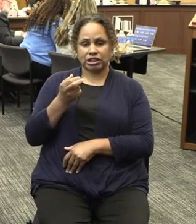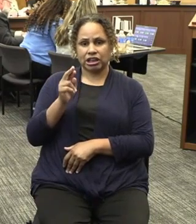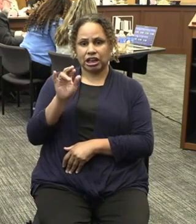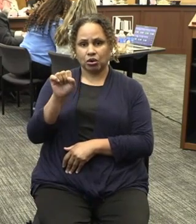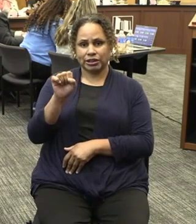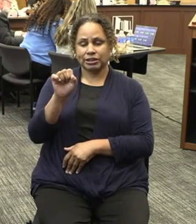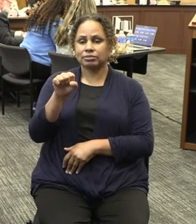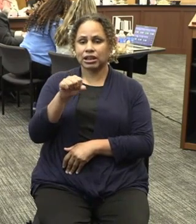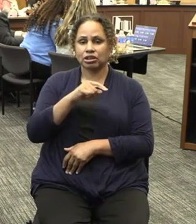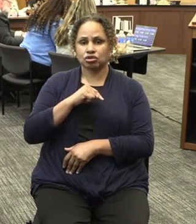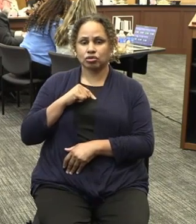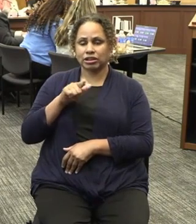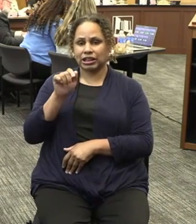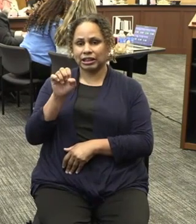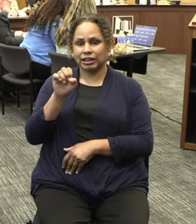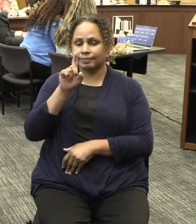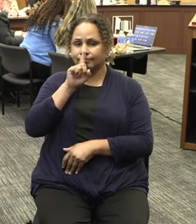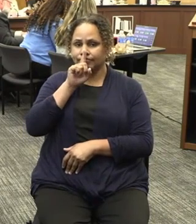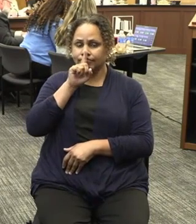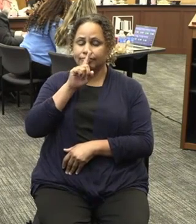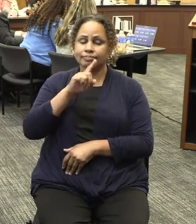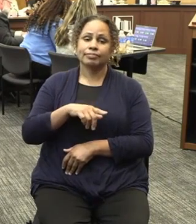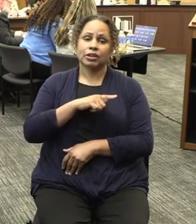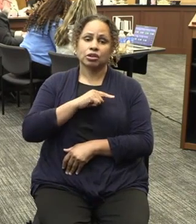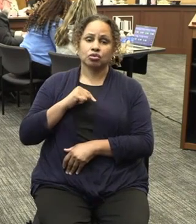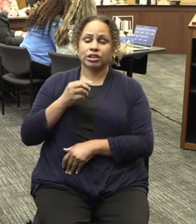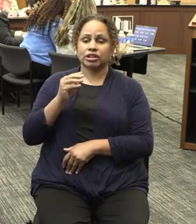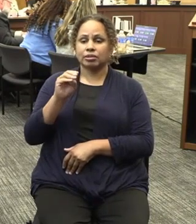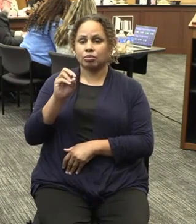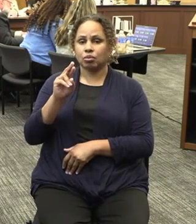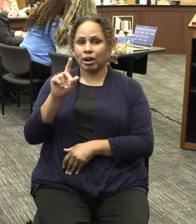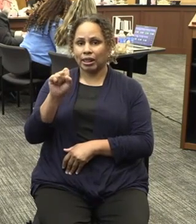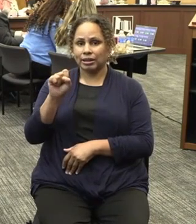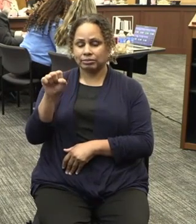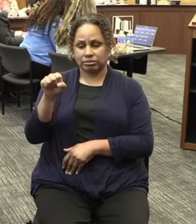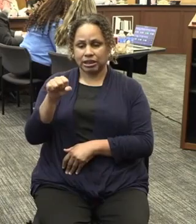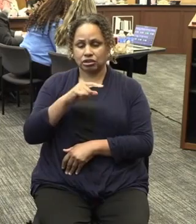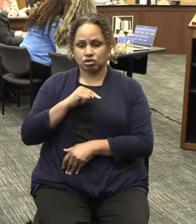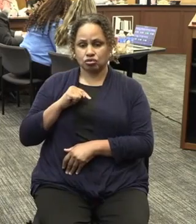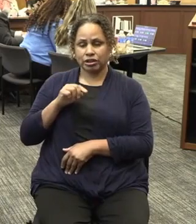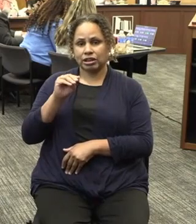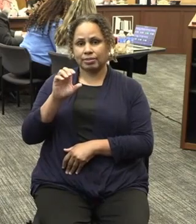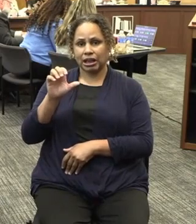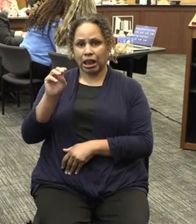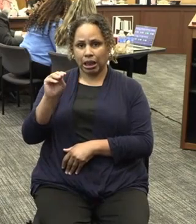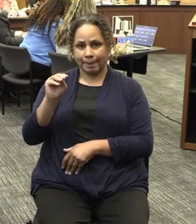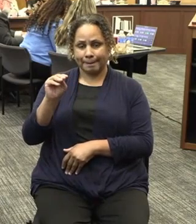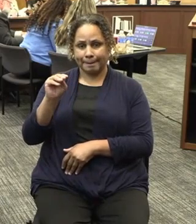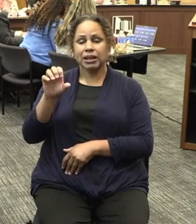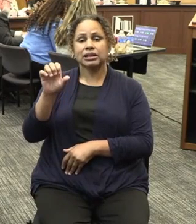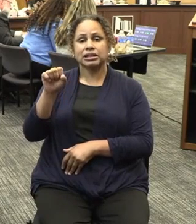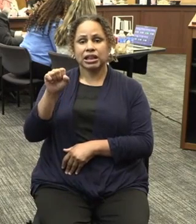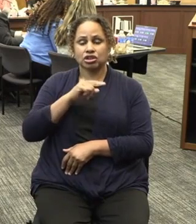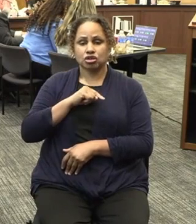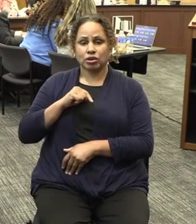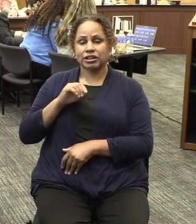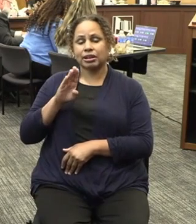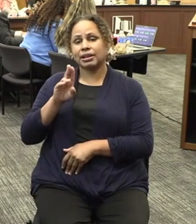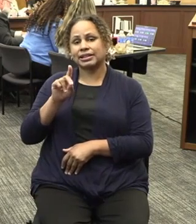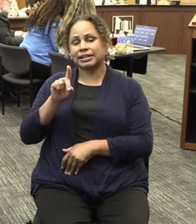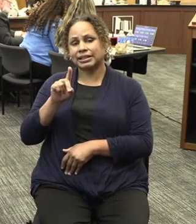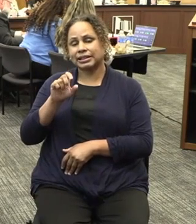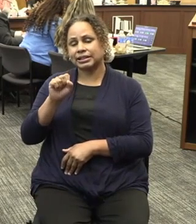Yes. Trustee Lee, trustee Morales, Yes. trustee McCullum, Yes. trustee Budzinski,